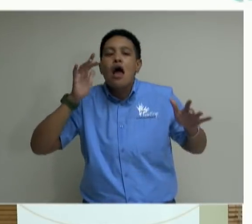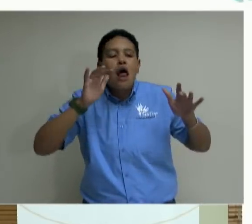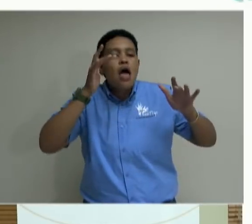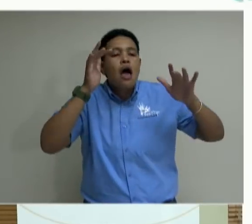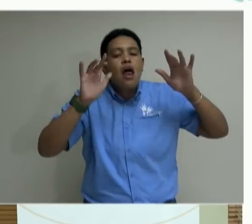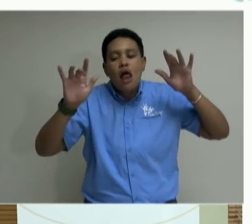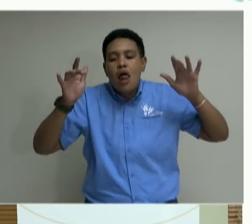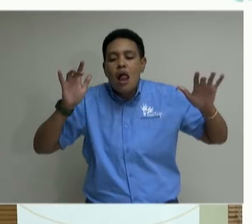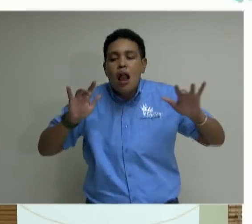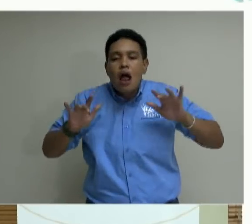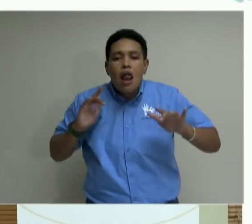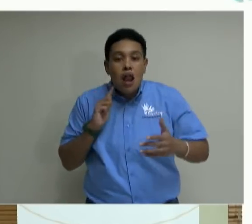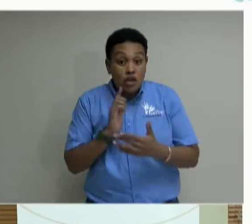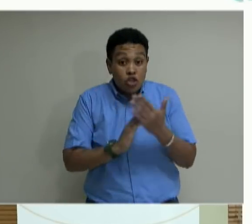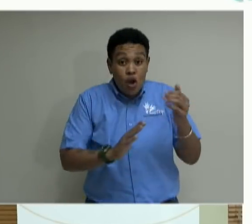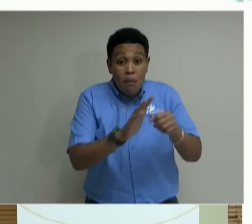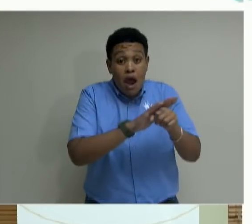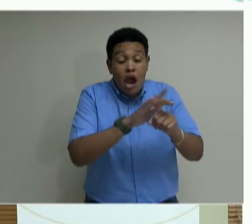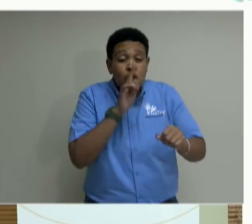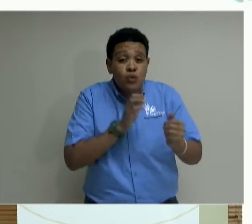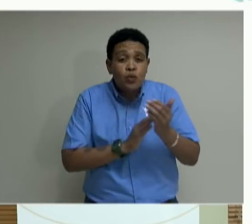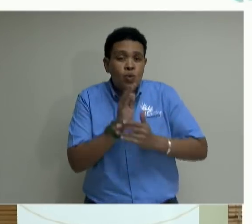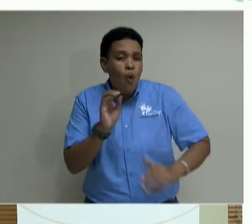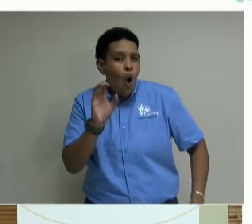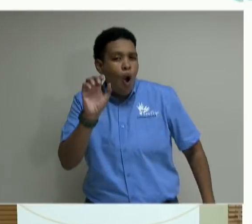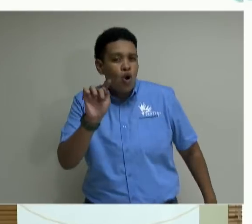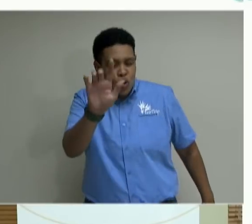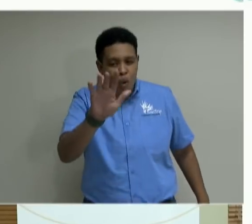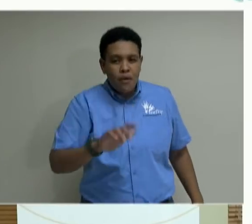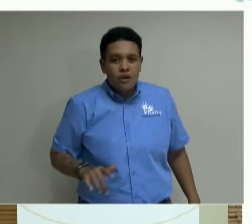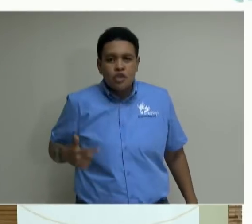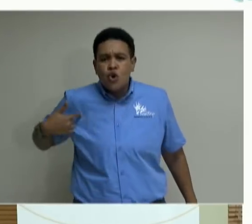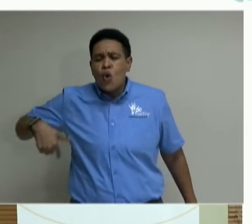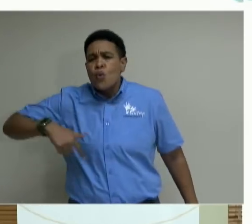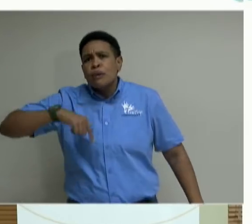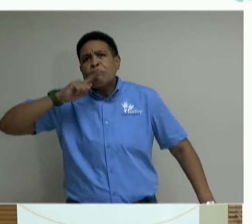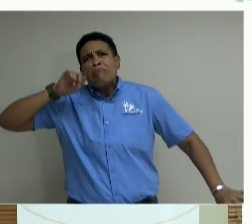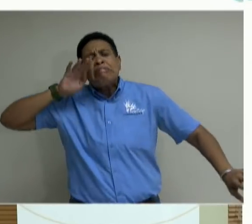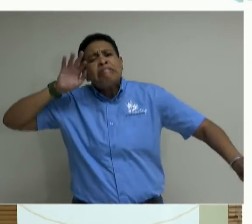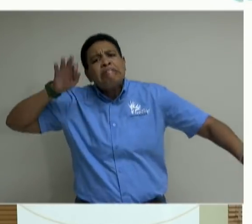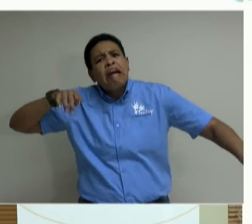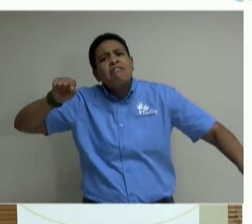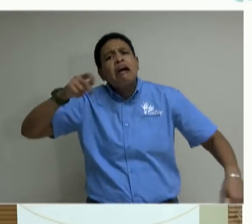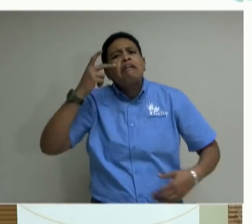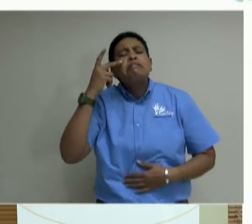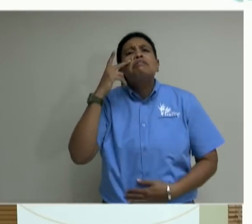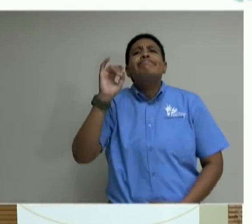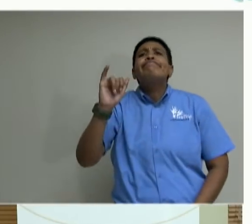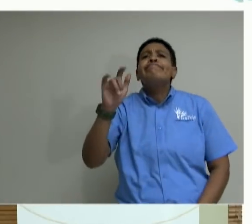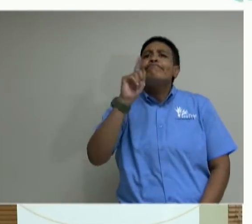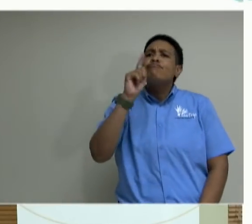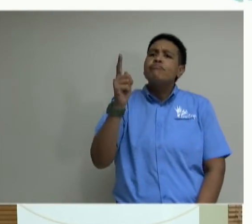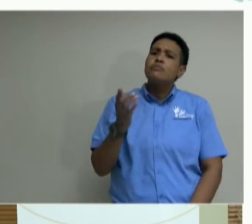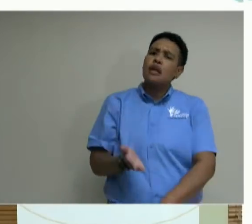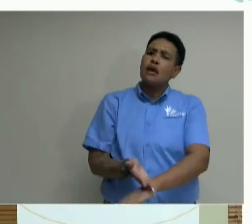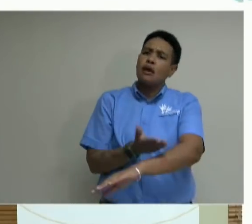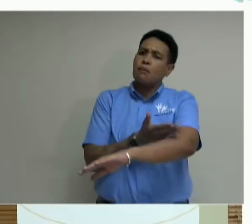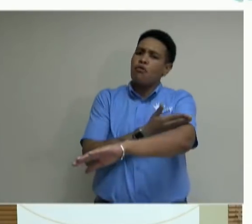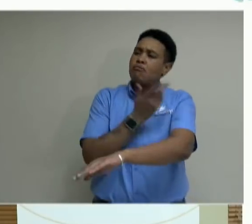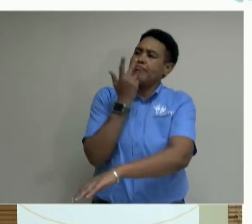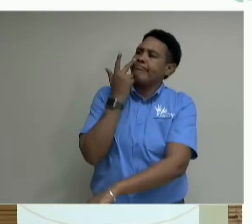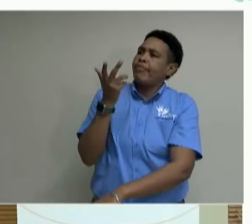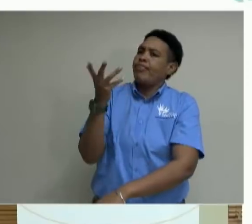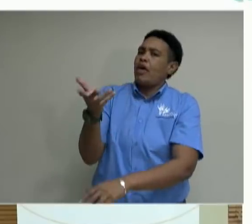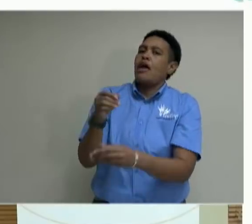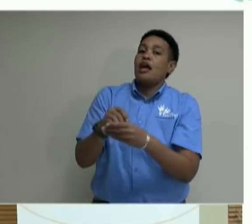the areas as we go through October. So we definitely can see that there has been an improvement